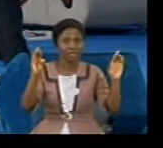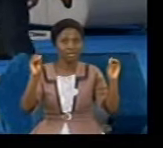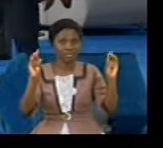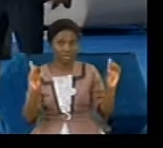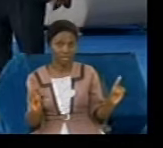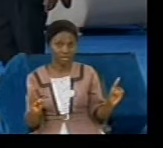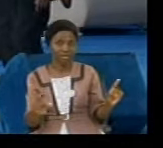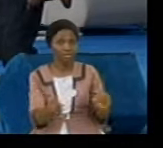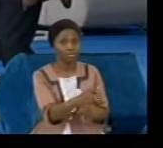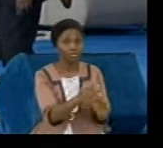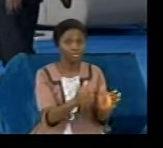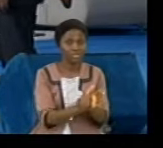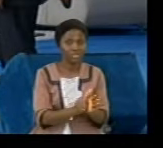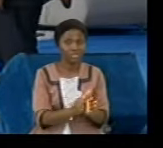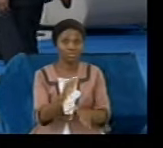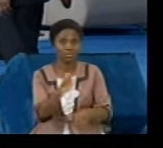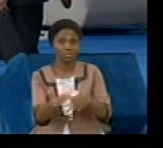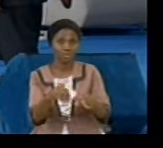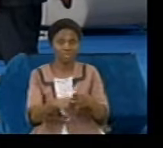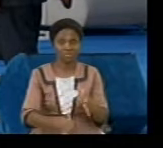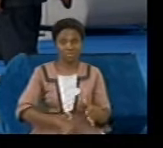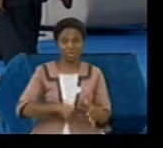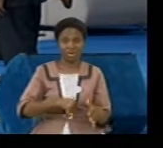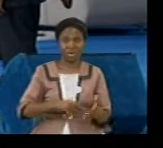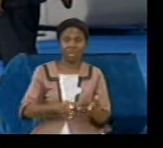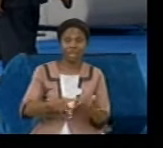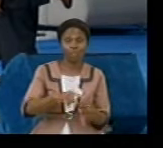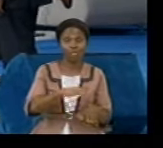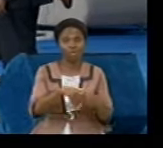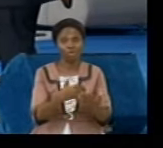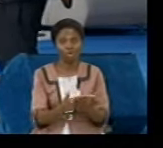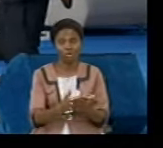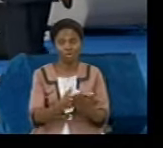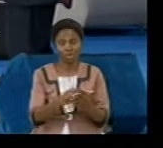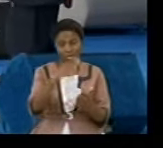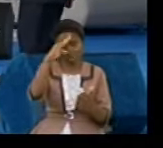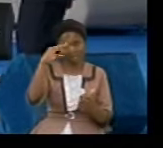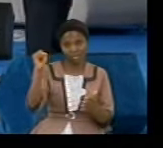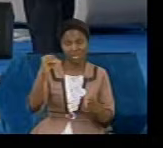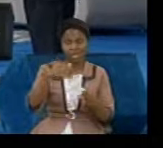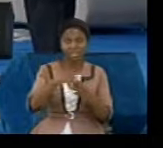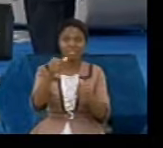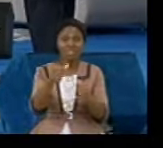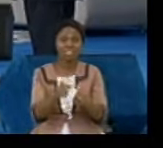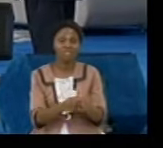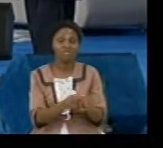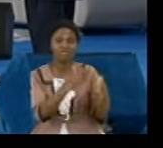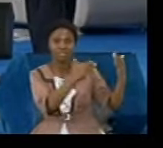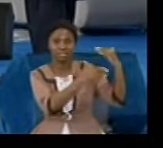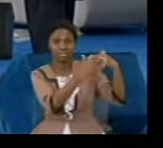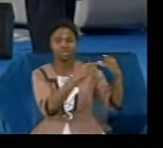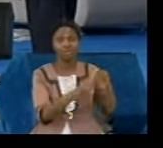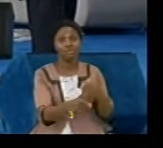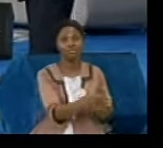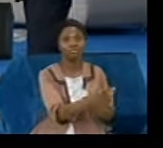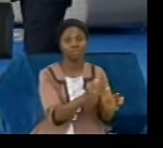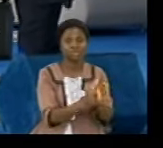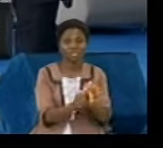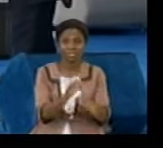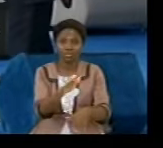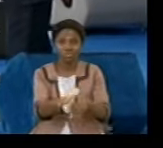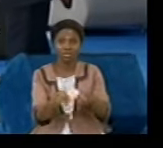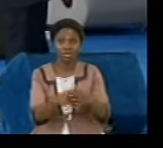pride among all men in every generation, those that walk in